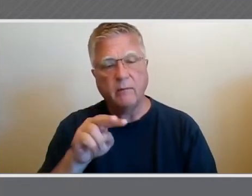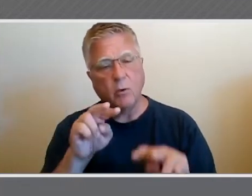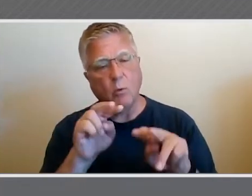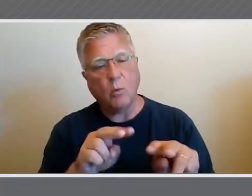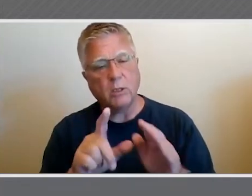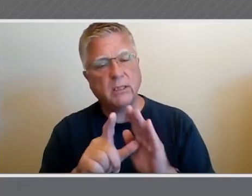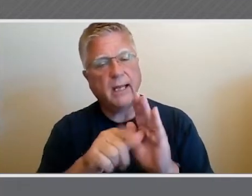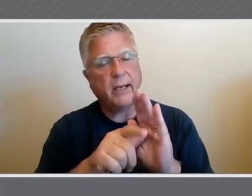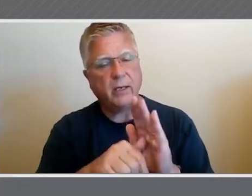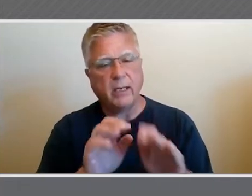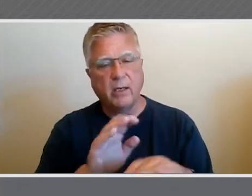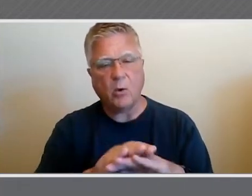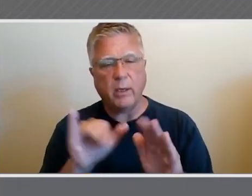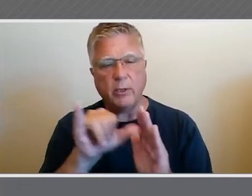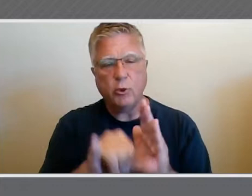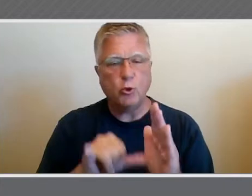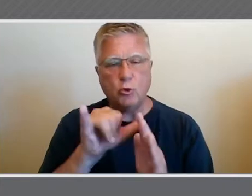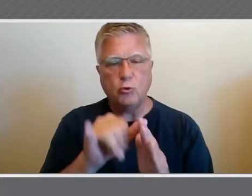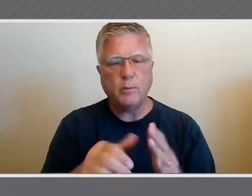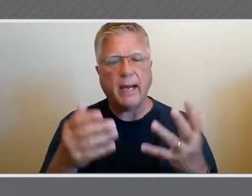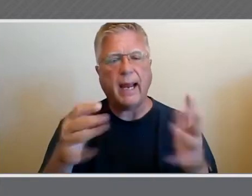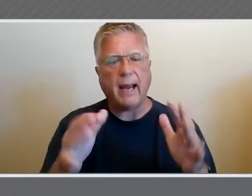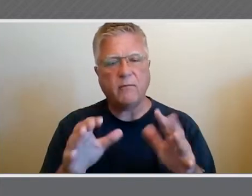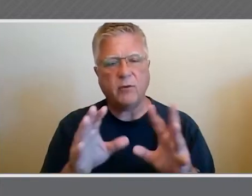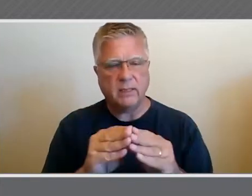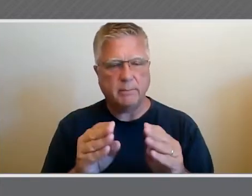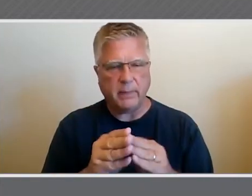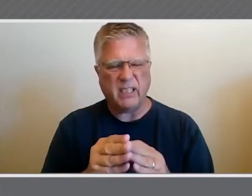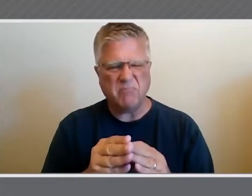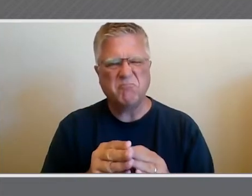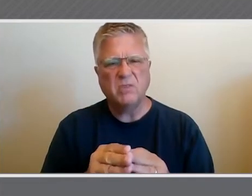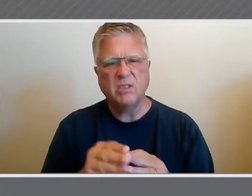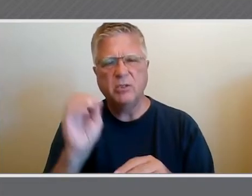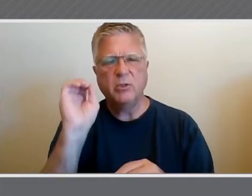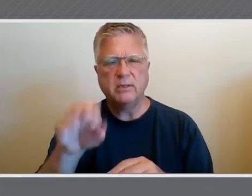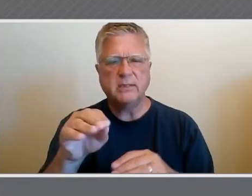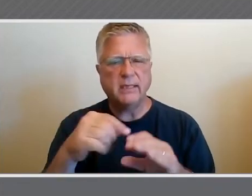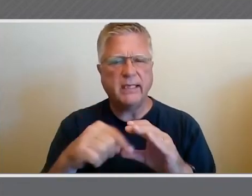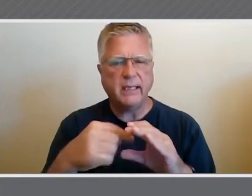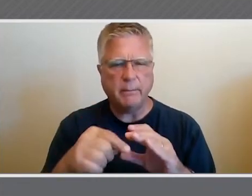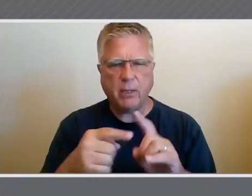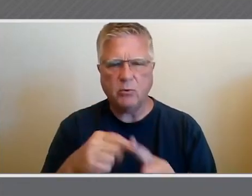feel free to email us questions and we will get back to you as soon as we can.